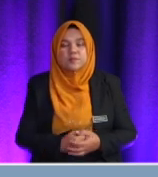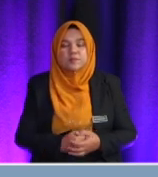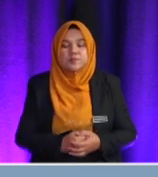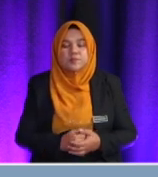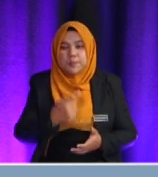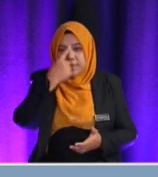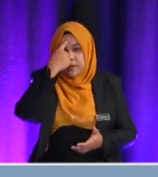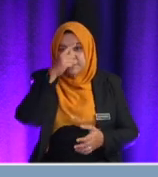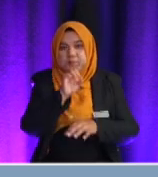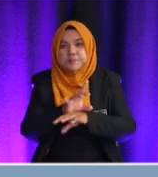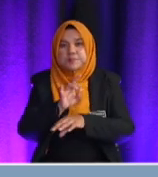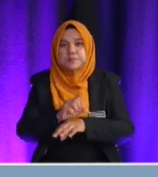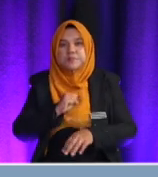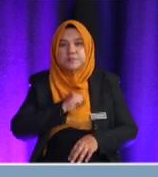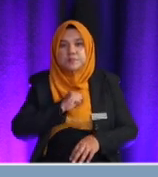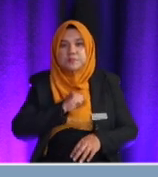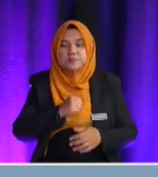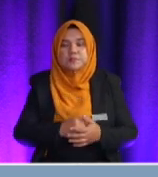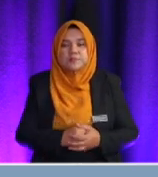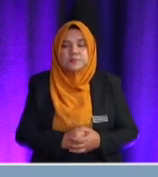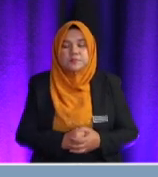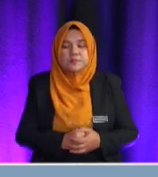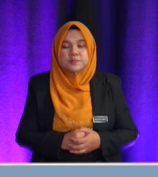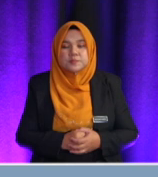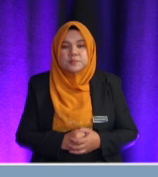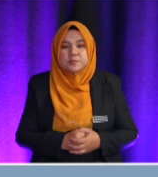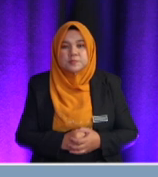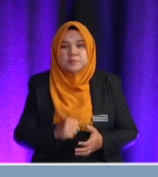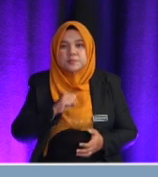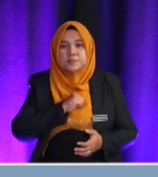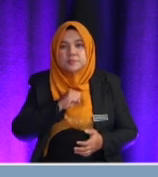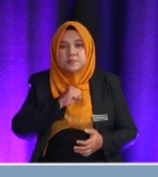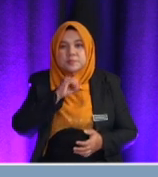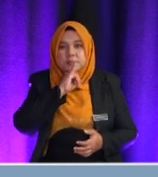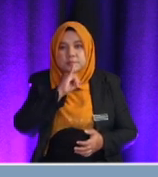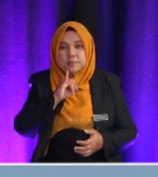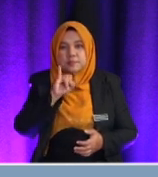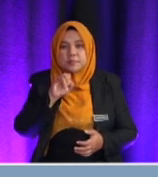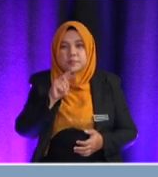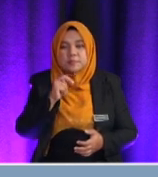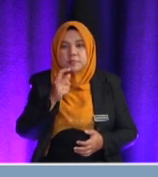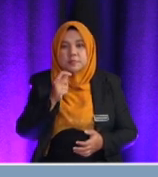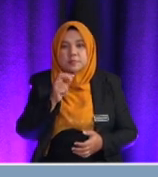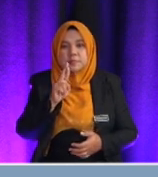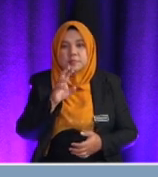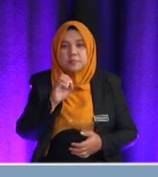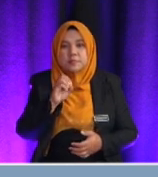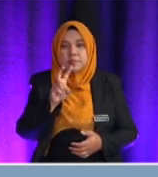Sasha. So listen Sasha carefully, Sasha. Sasha is an introvert person. Yes.